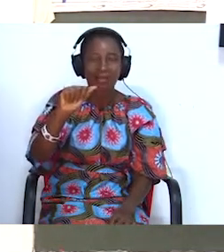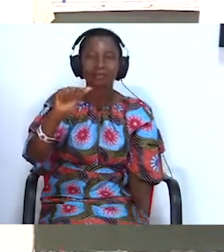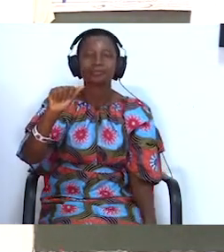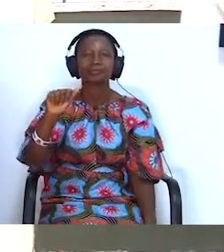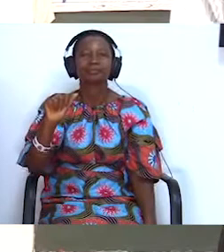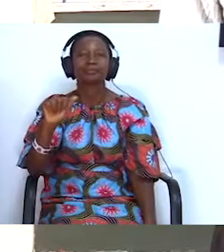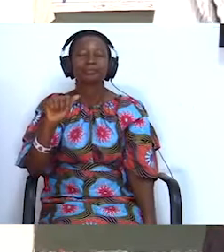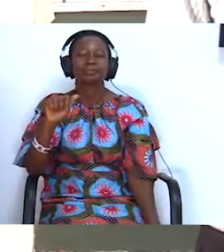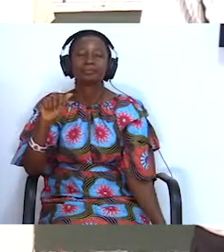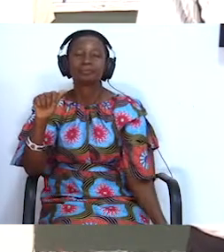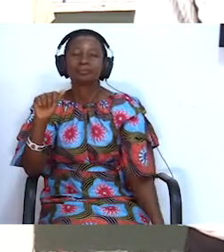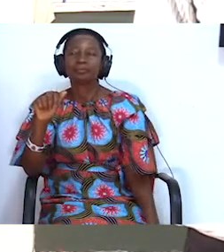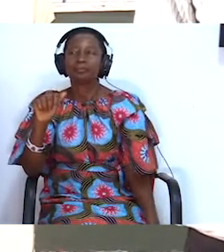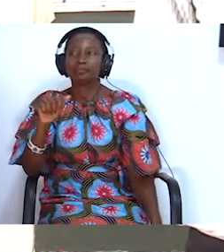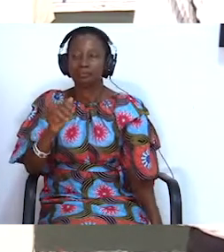form this letter.